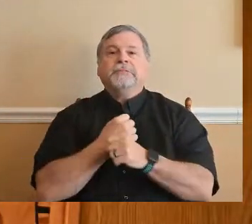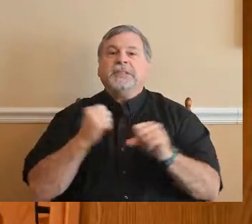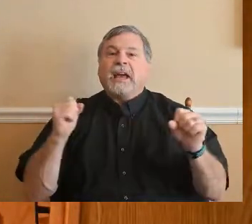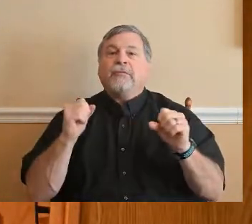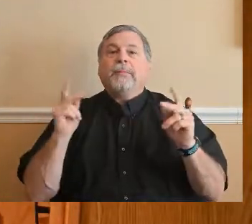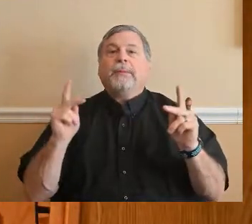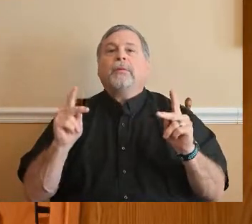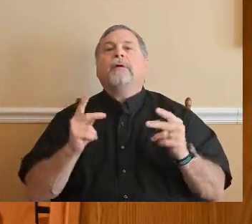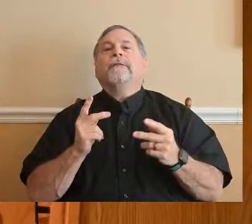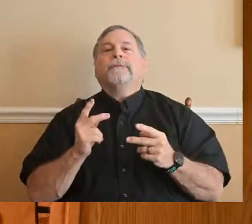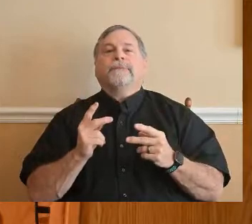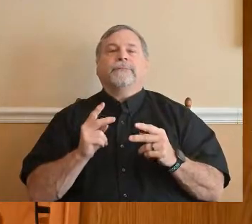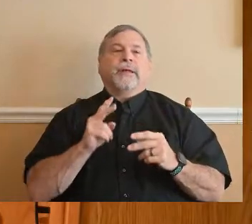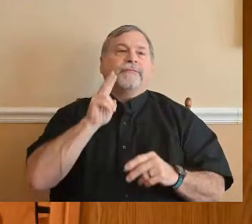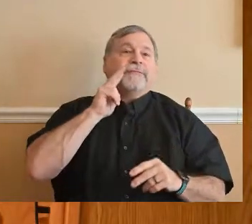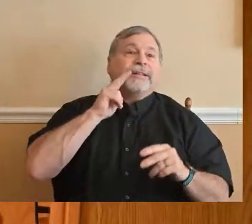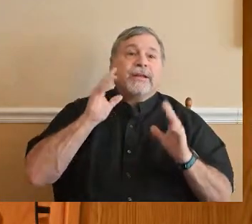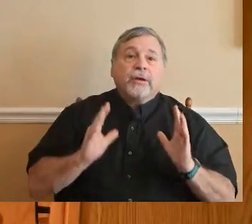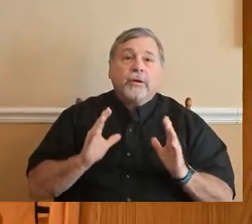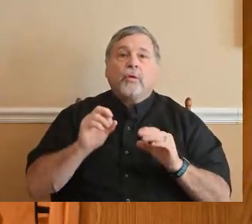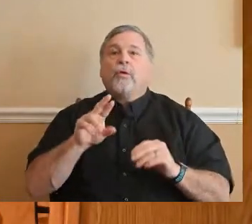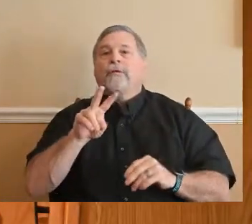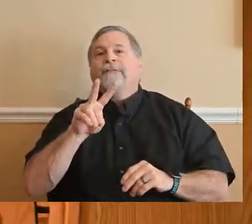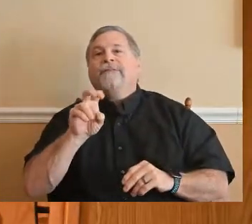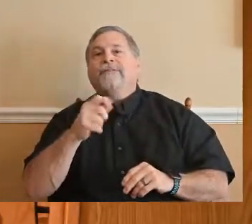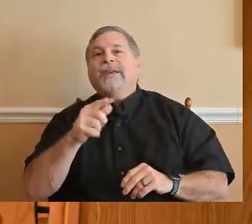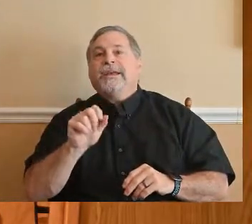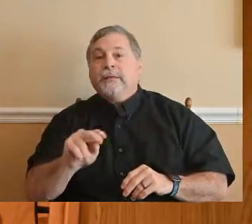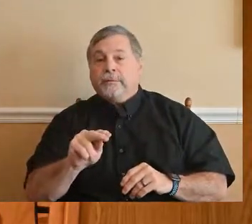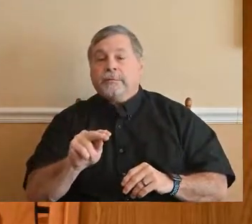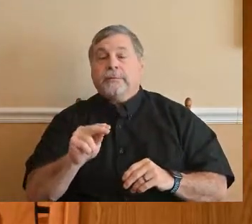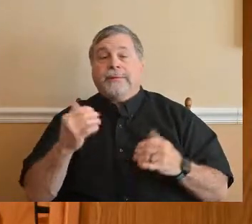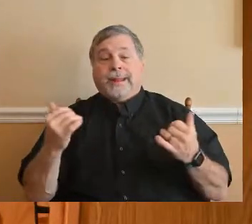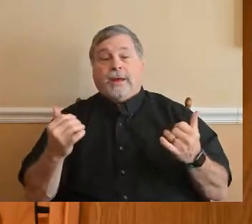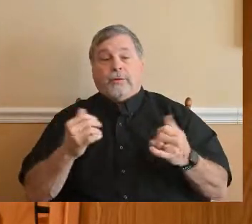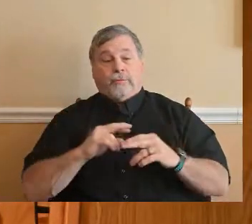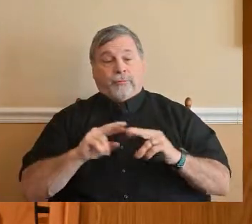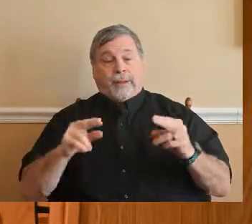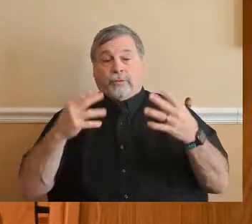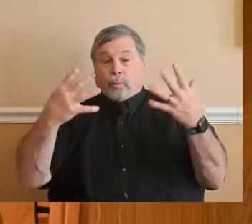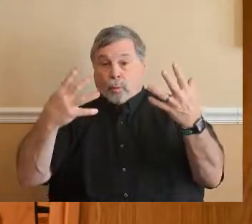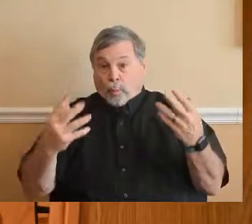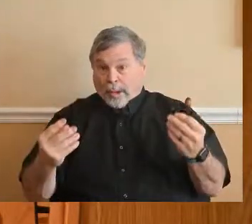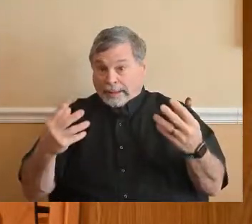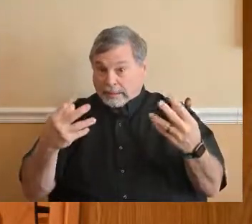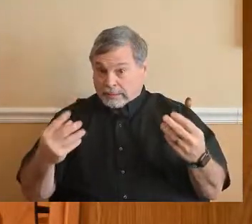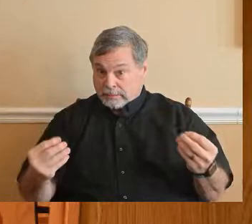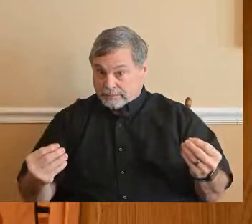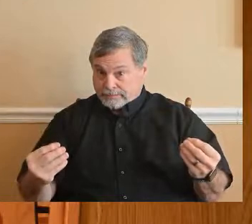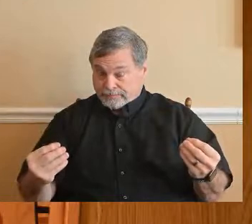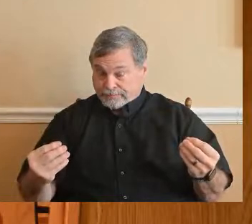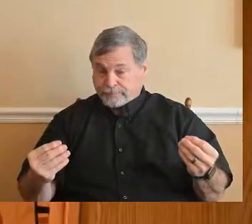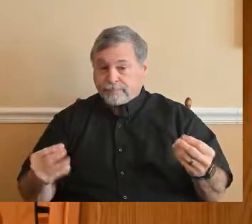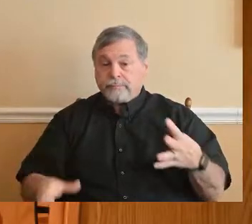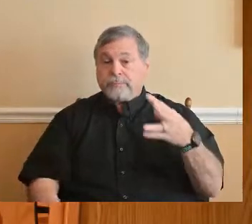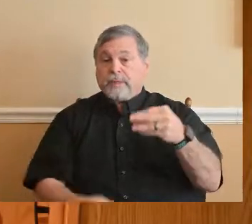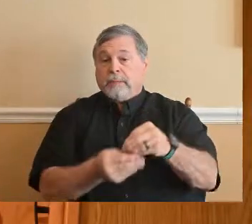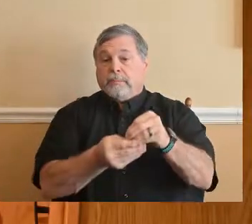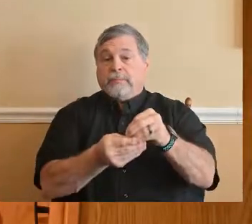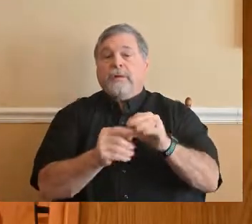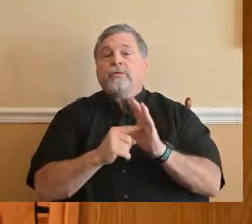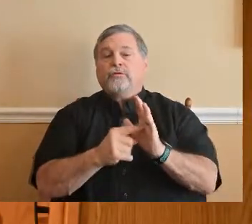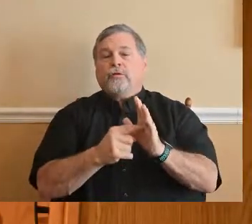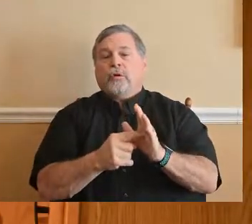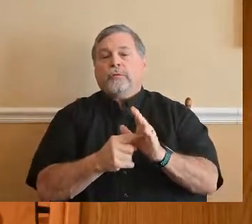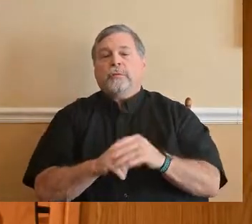safe for people that are vegetarians or vegans as well. Okay, so this has now been able to wilt and we have it all combined. I'll show you